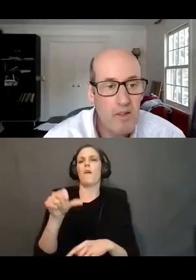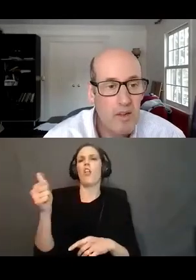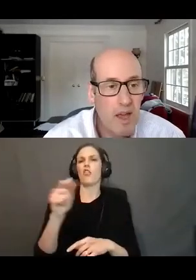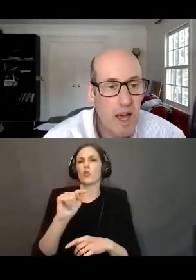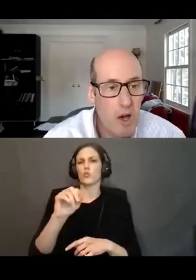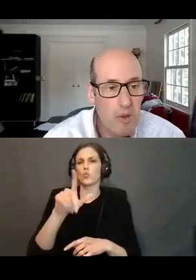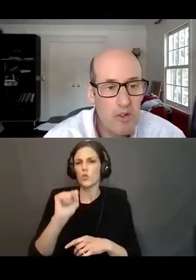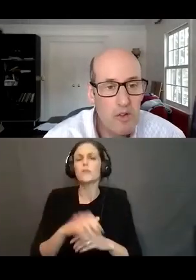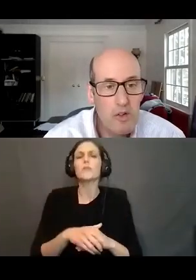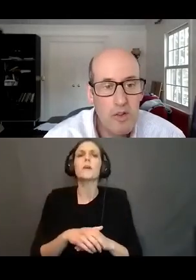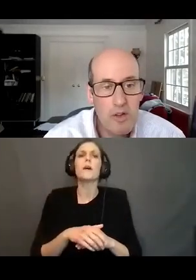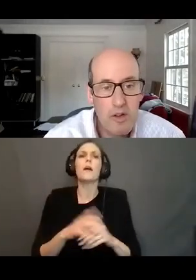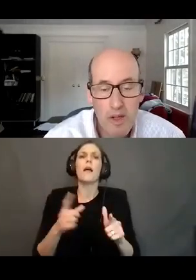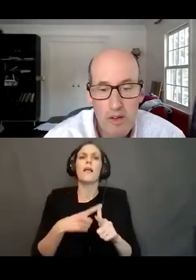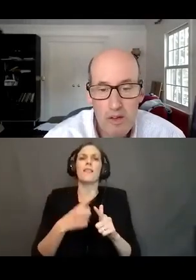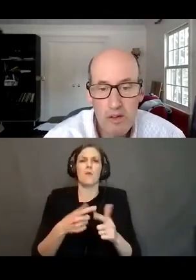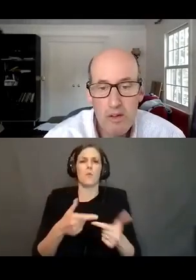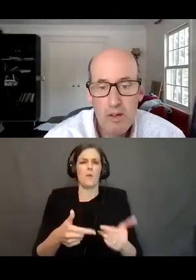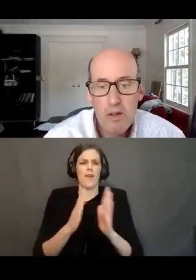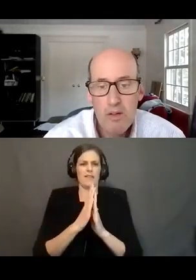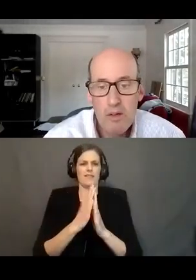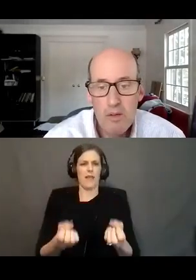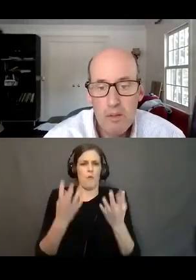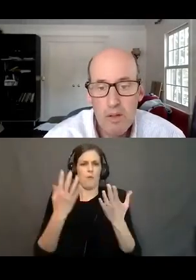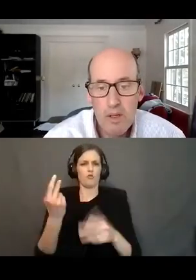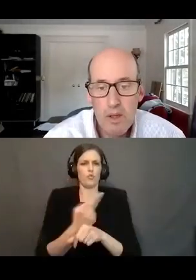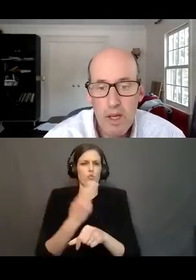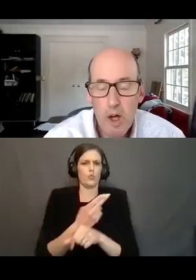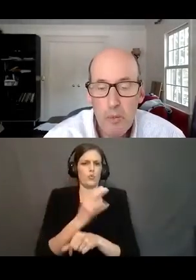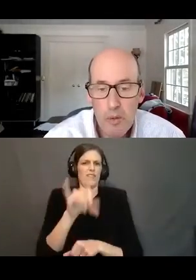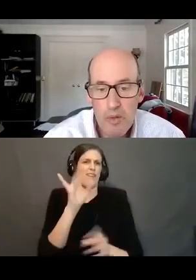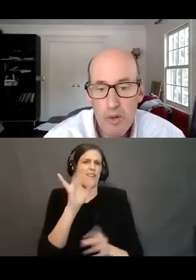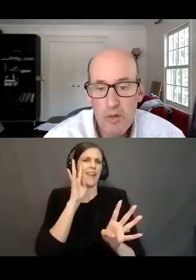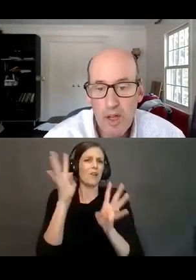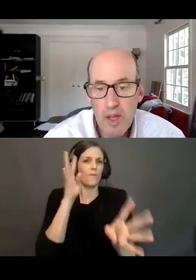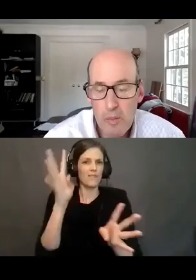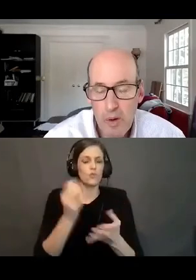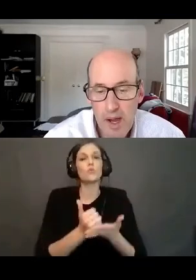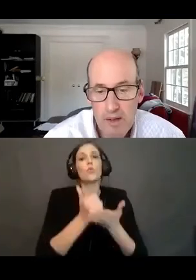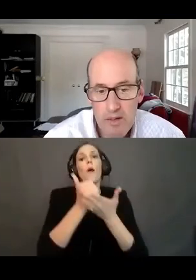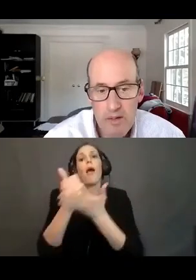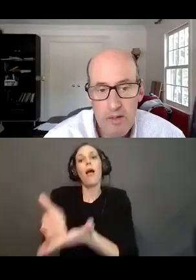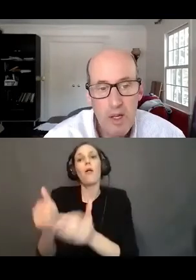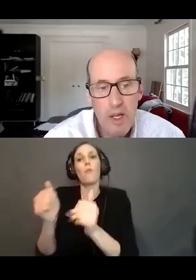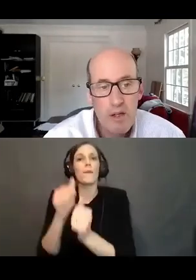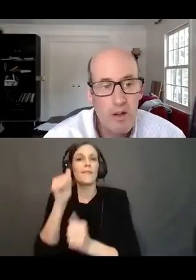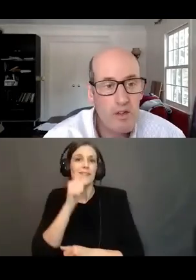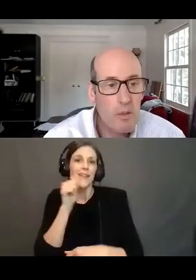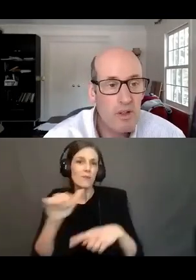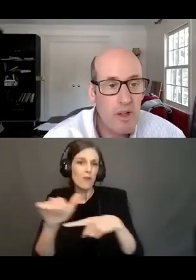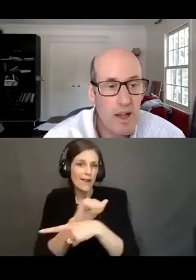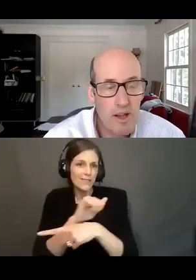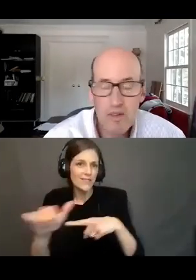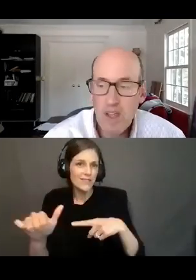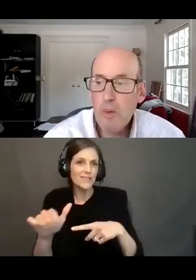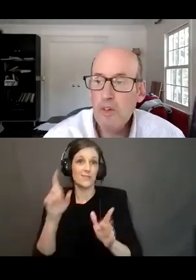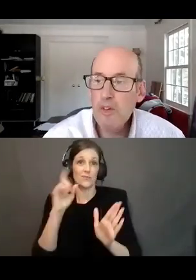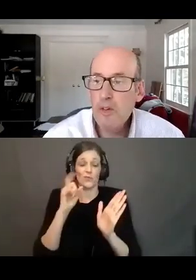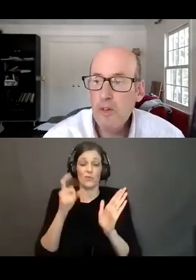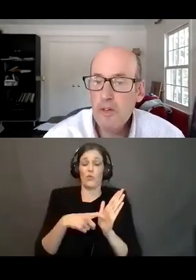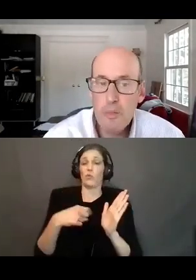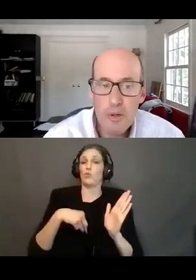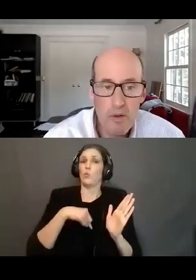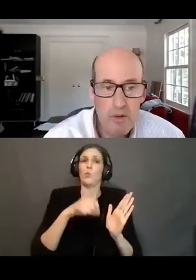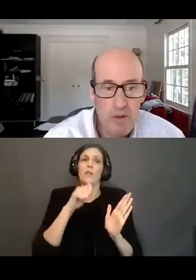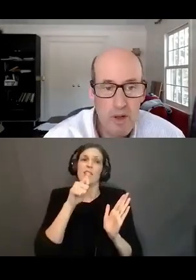then we ask, how much do you use the innovation to help you with those daily practices? Notice that we did not ask, how much